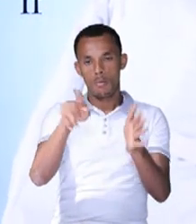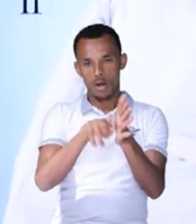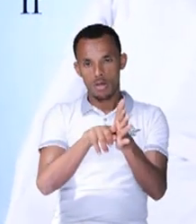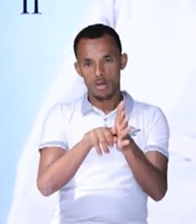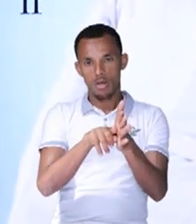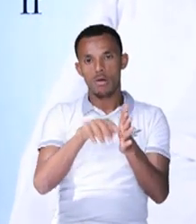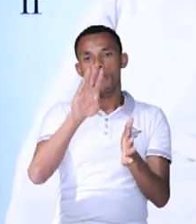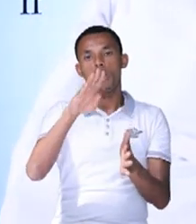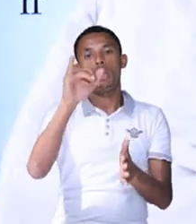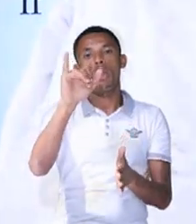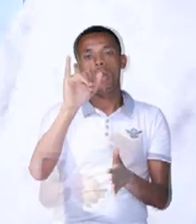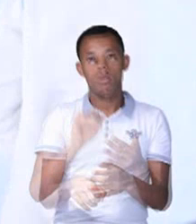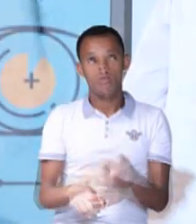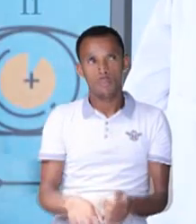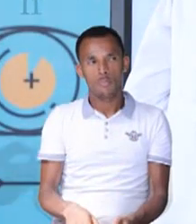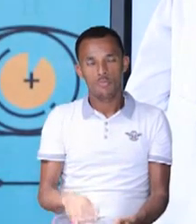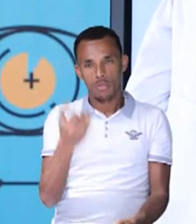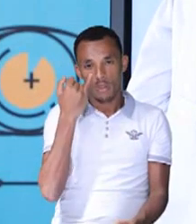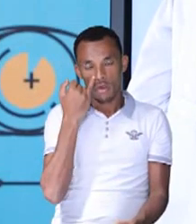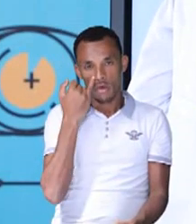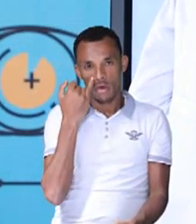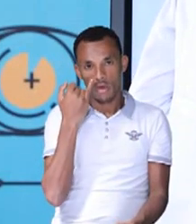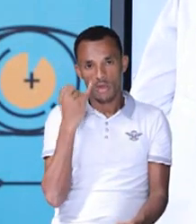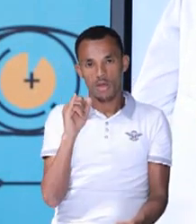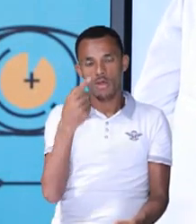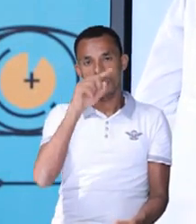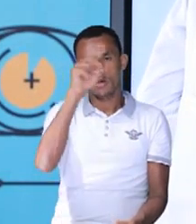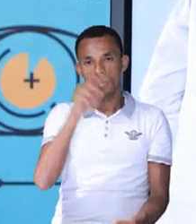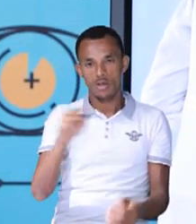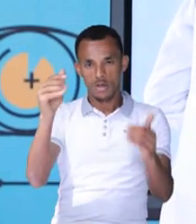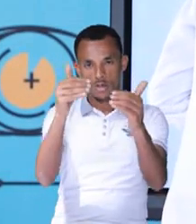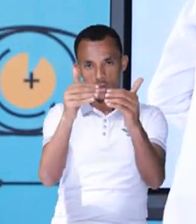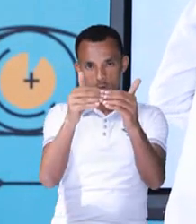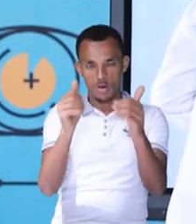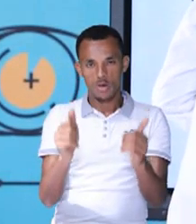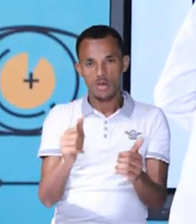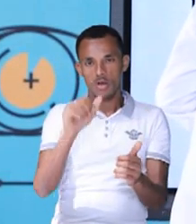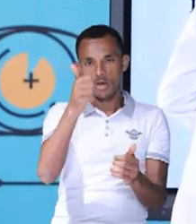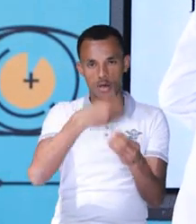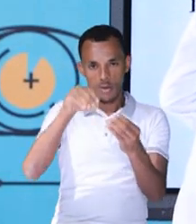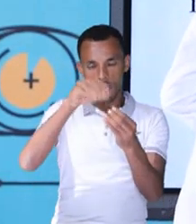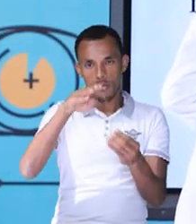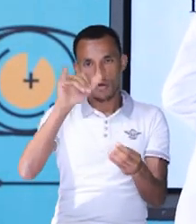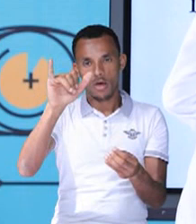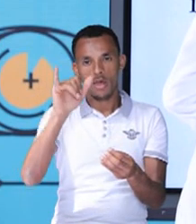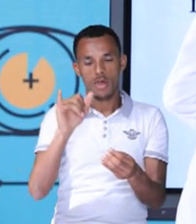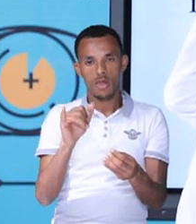minus bi, it comes. If Z is equal to a plus